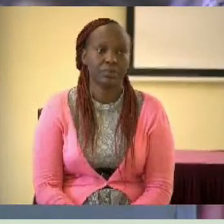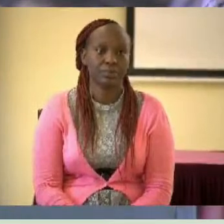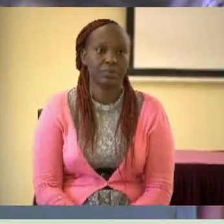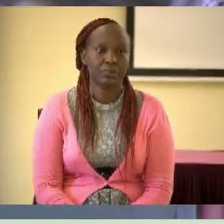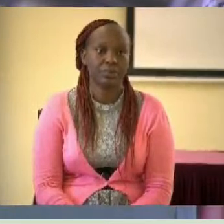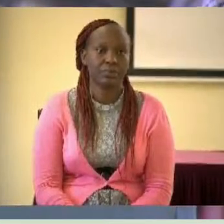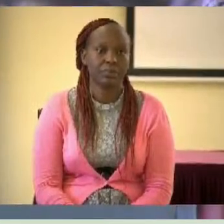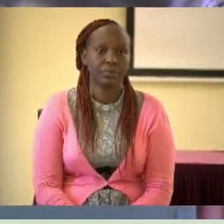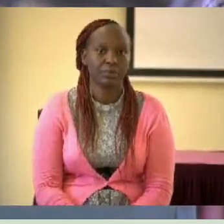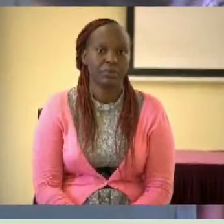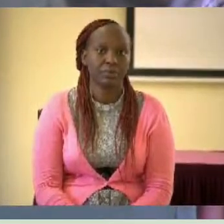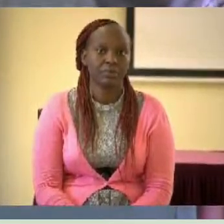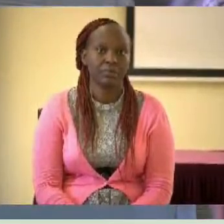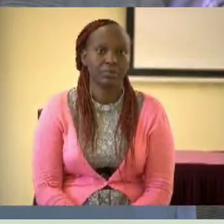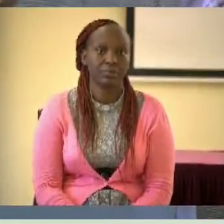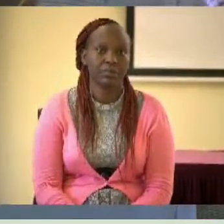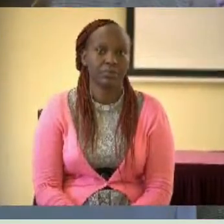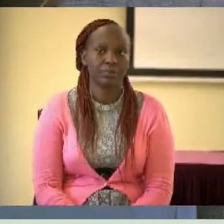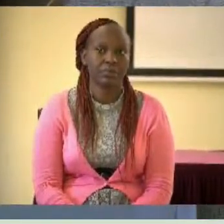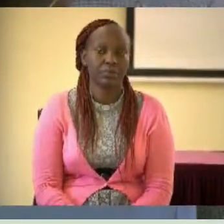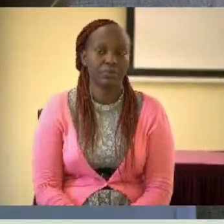And because